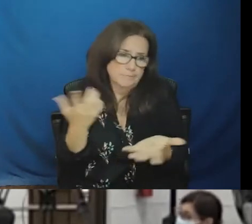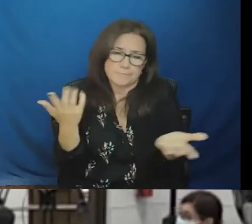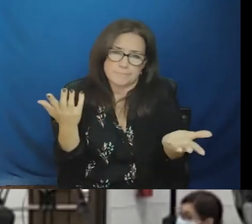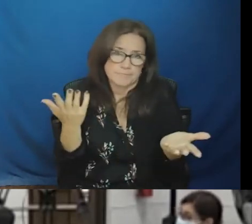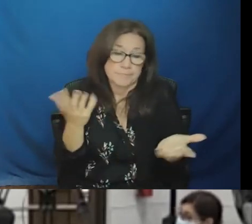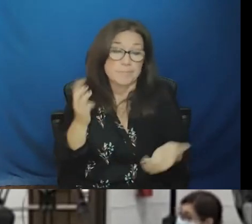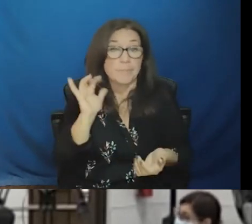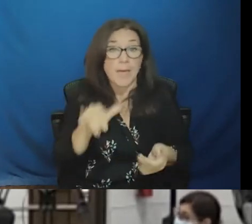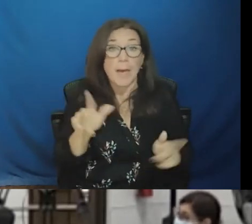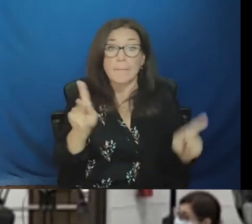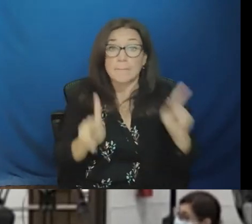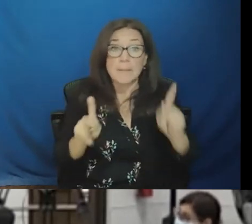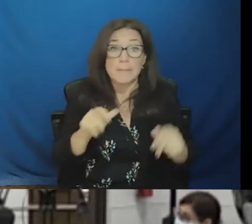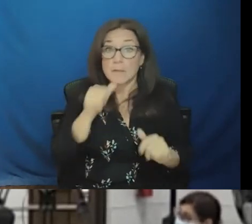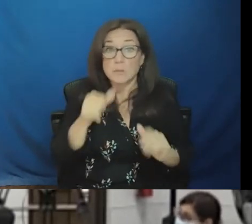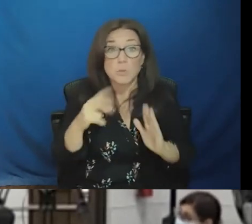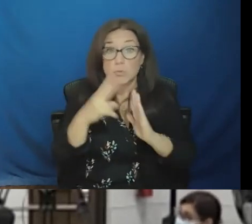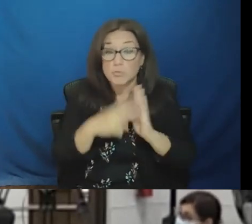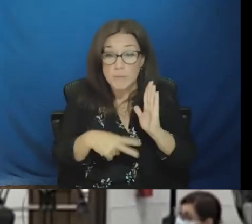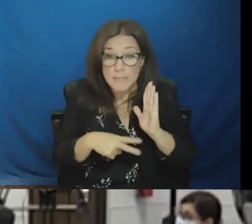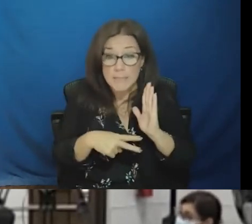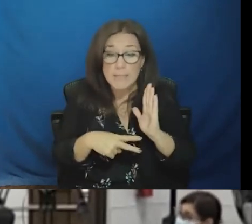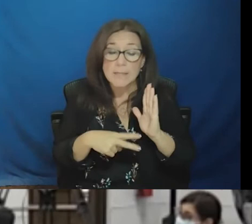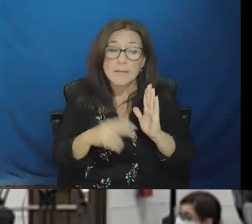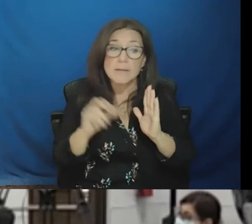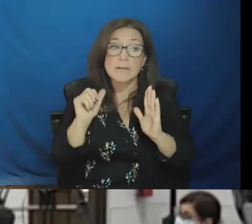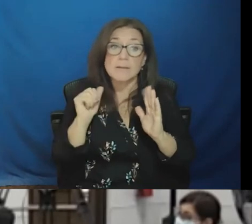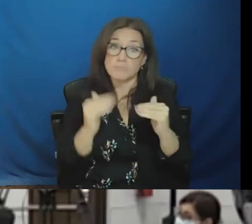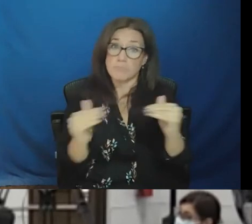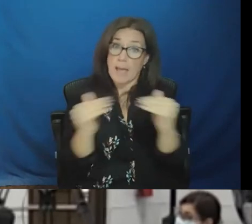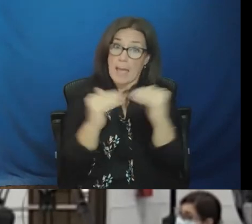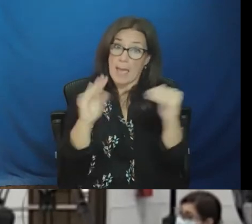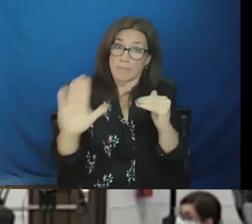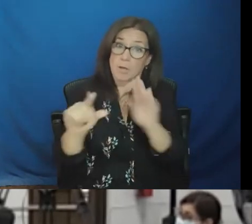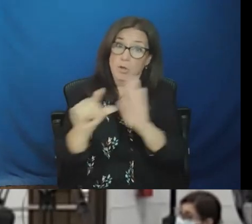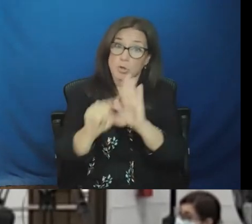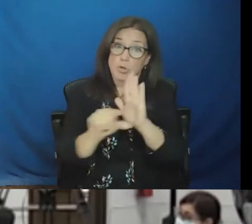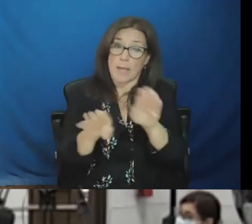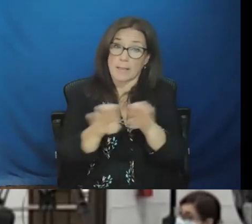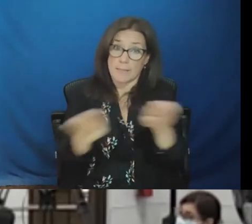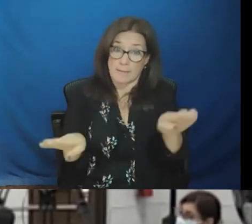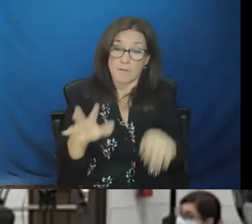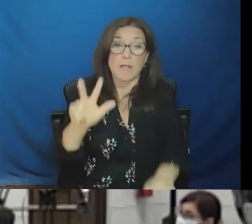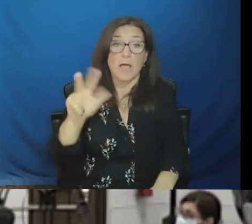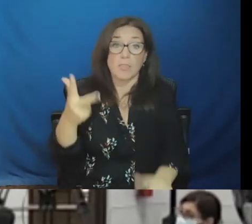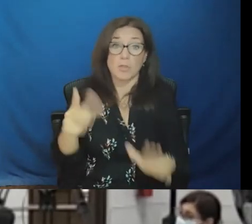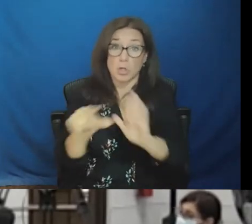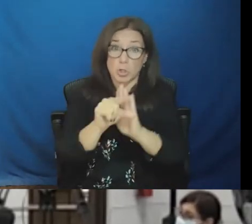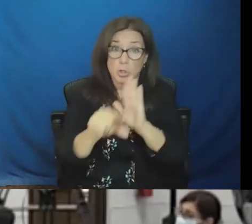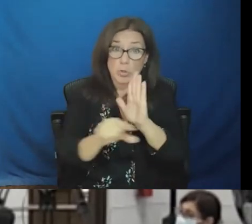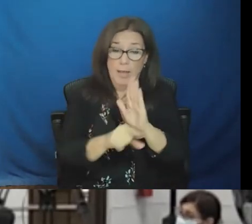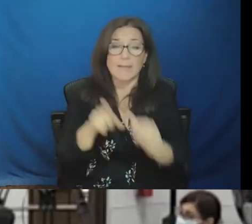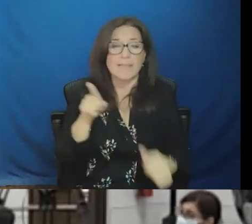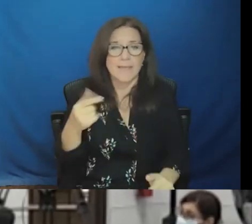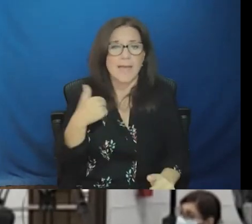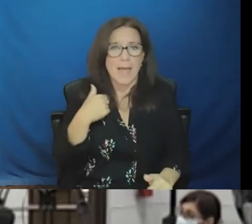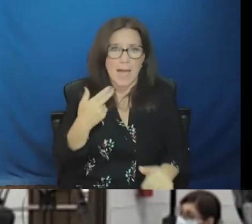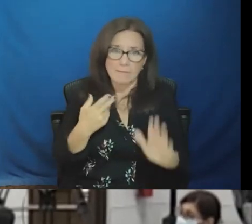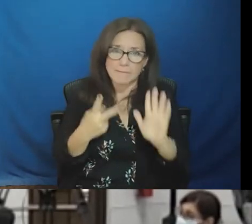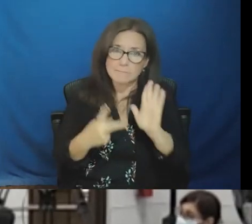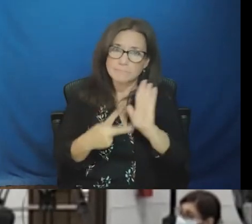not read on grade level by third grade have an exponentially higher risk of dropping out.